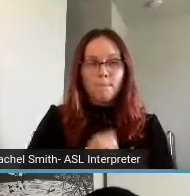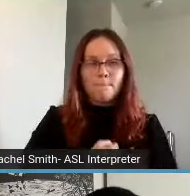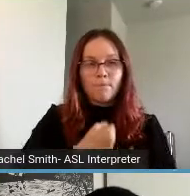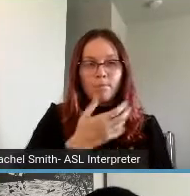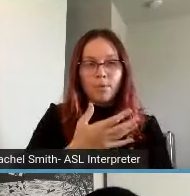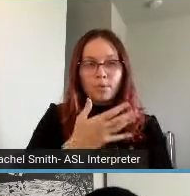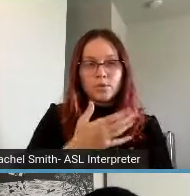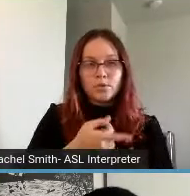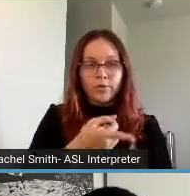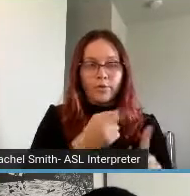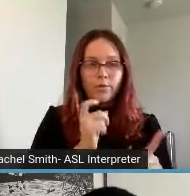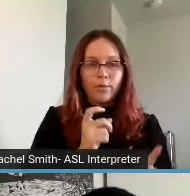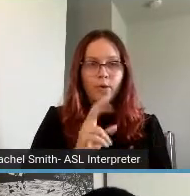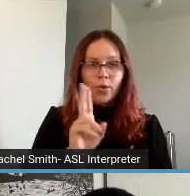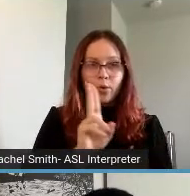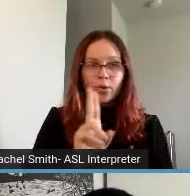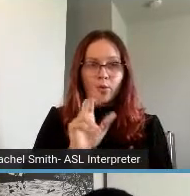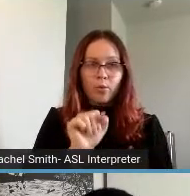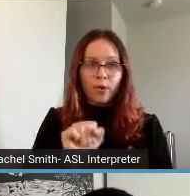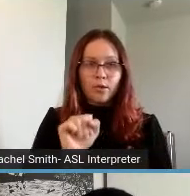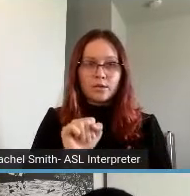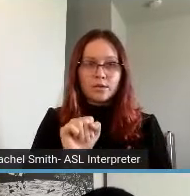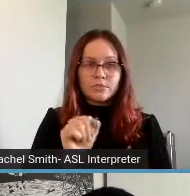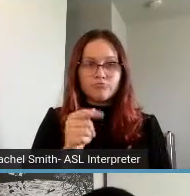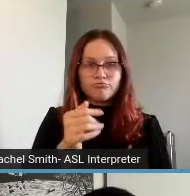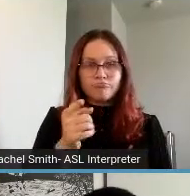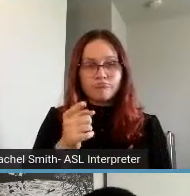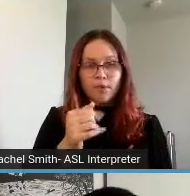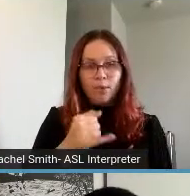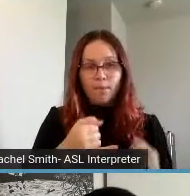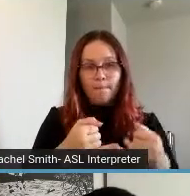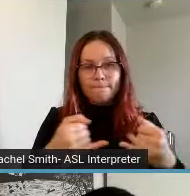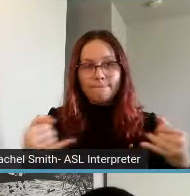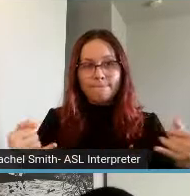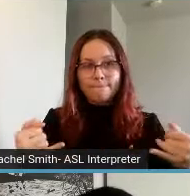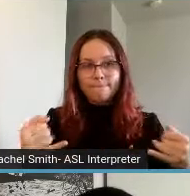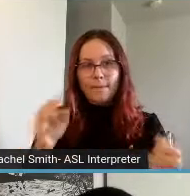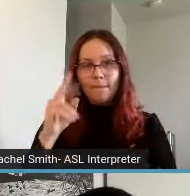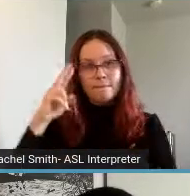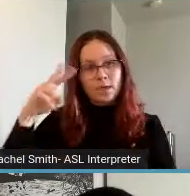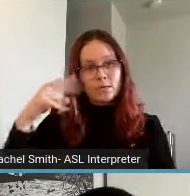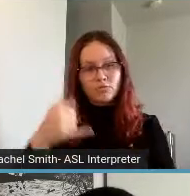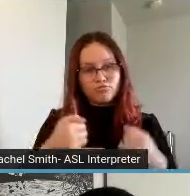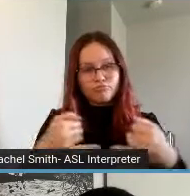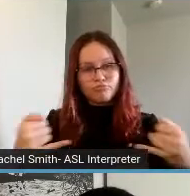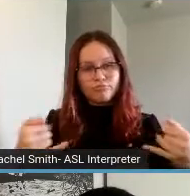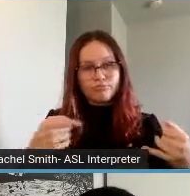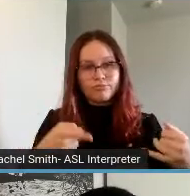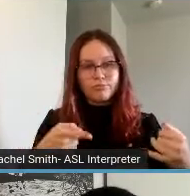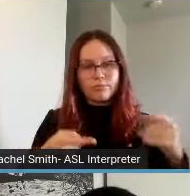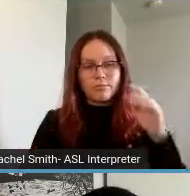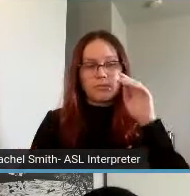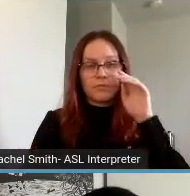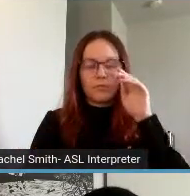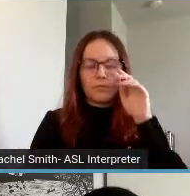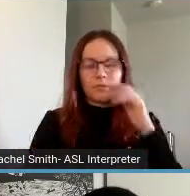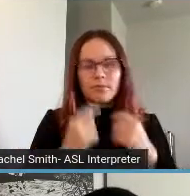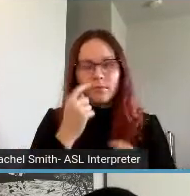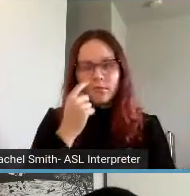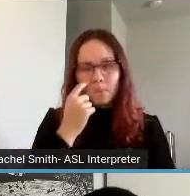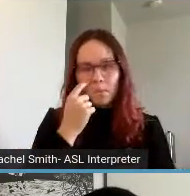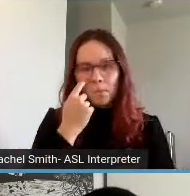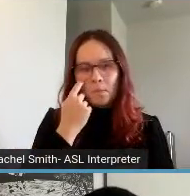his weekly radio program. And he's also doing this video call for people to send